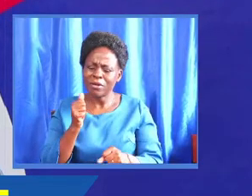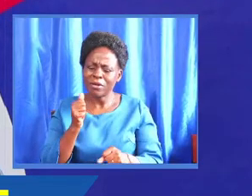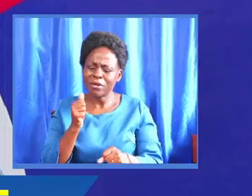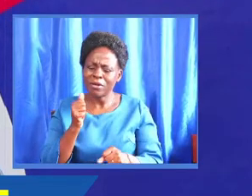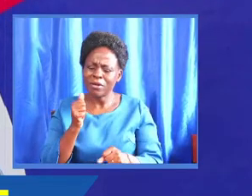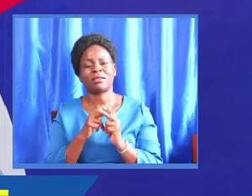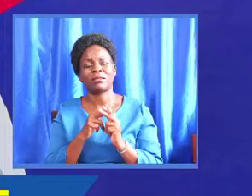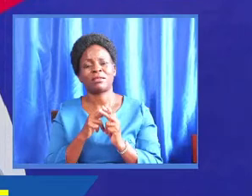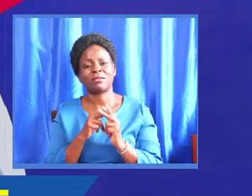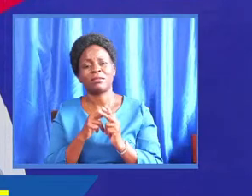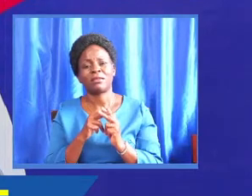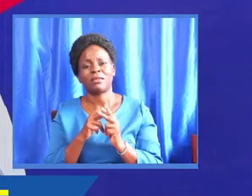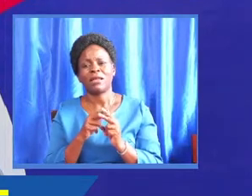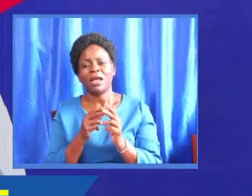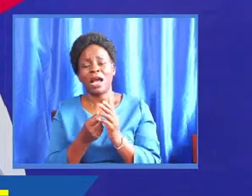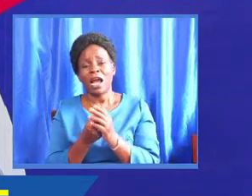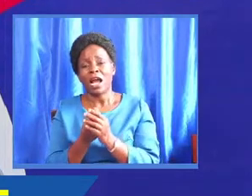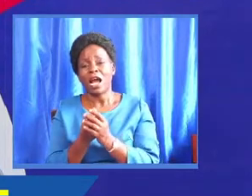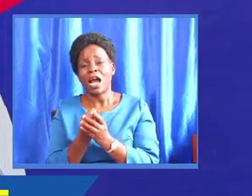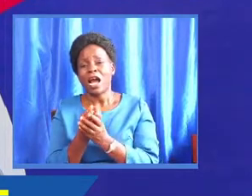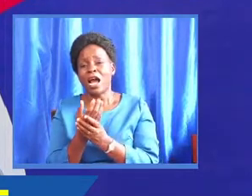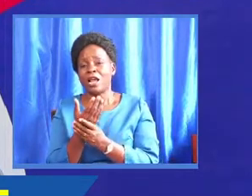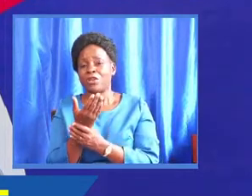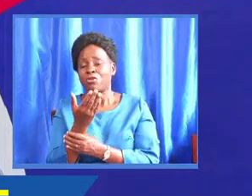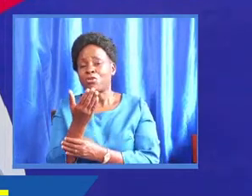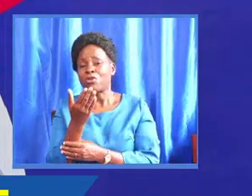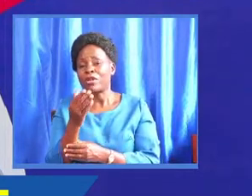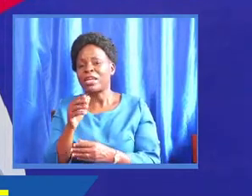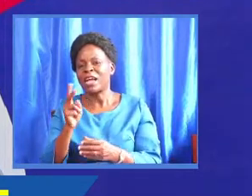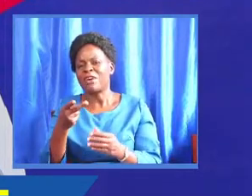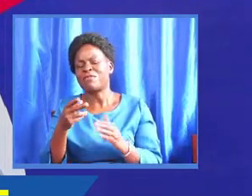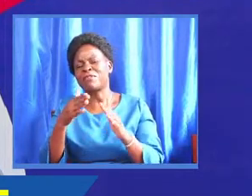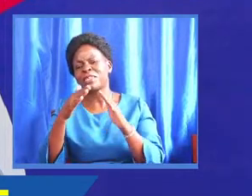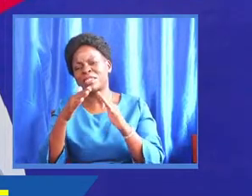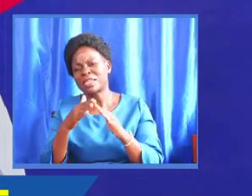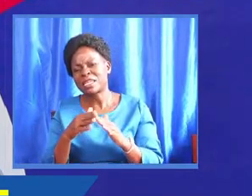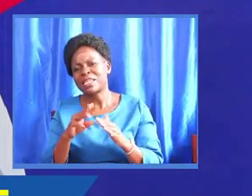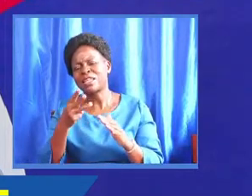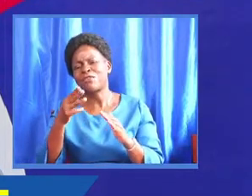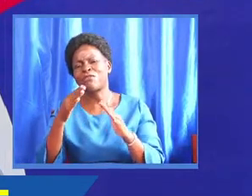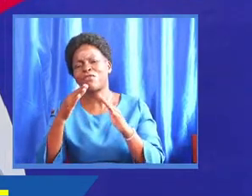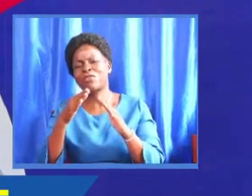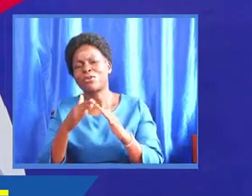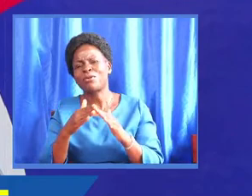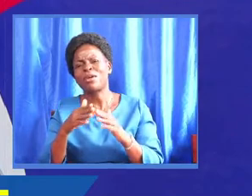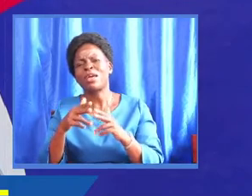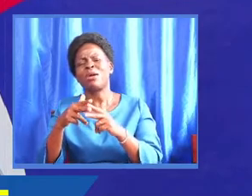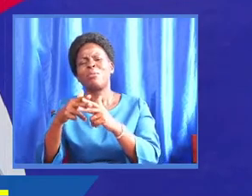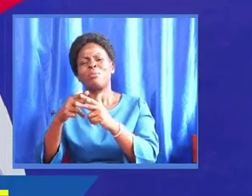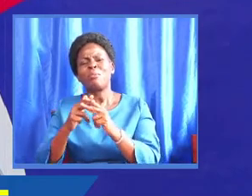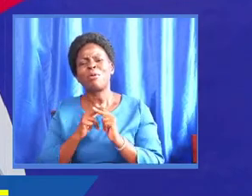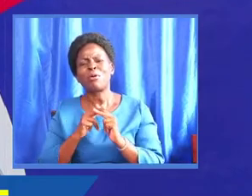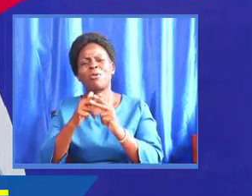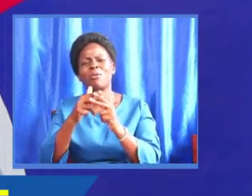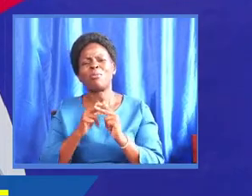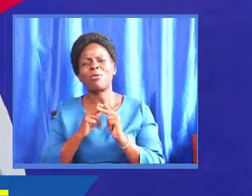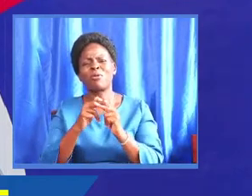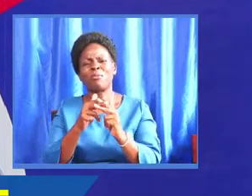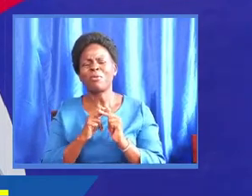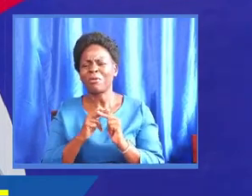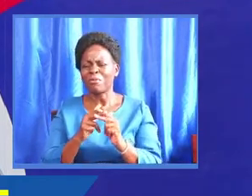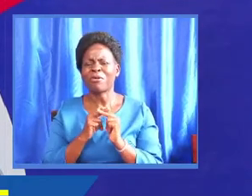you, and to grow in the real estate sector is to have a second home, third home, fourth home. Do not borrow till you have minimum